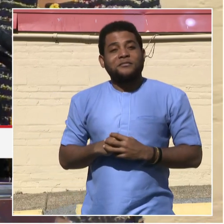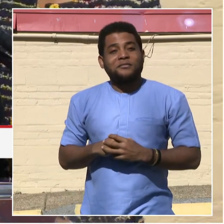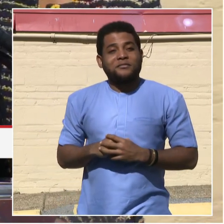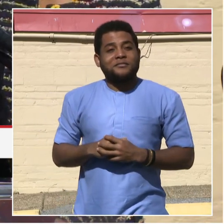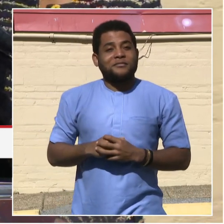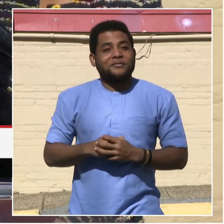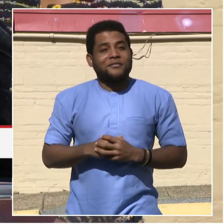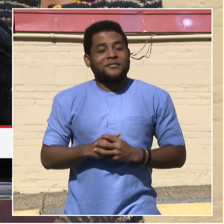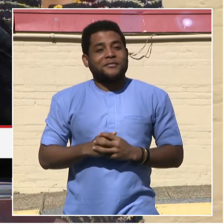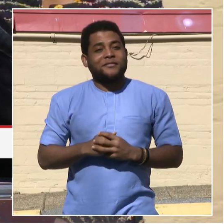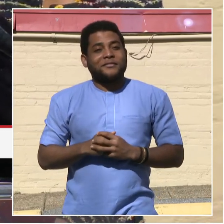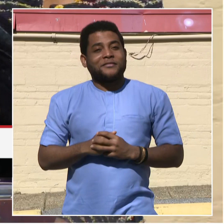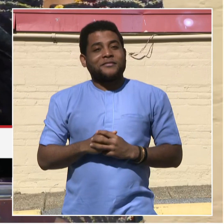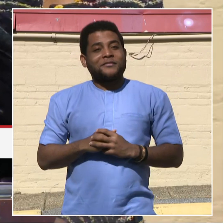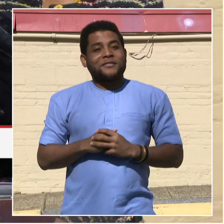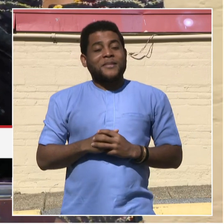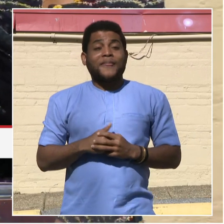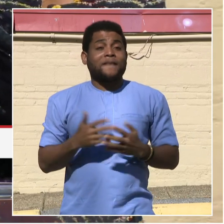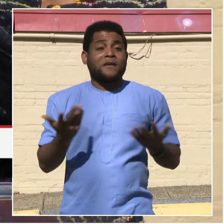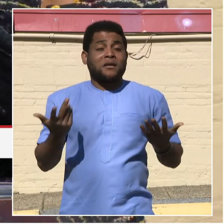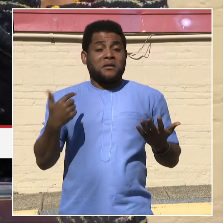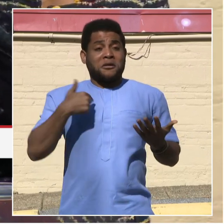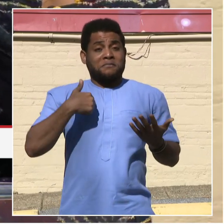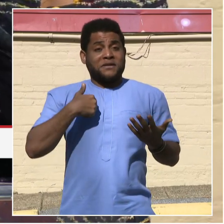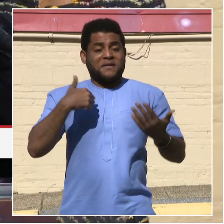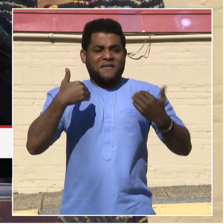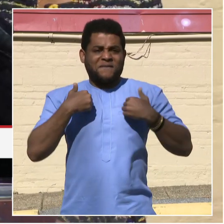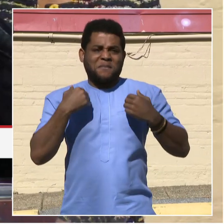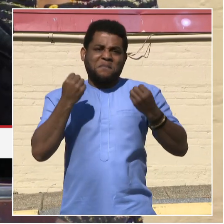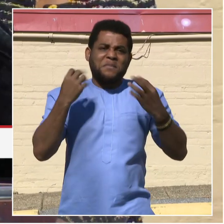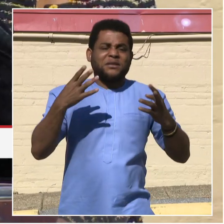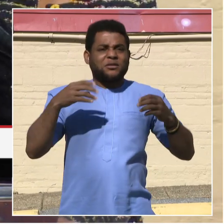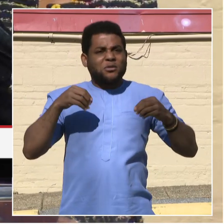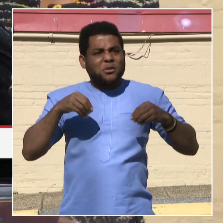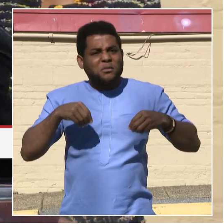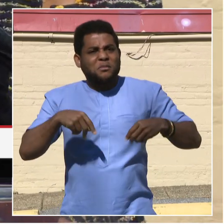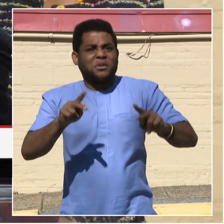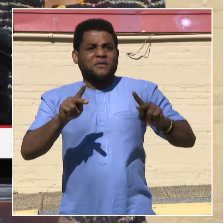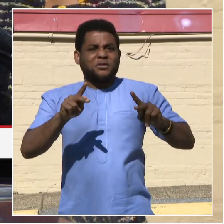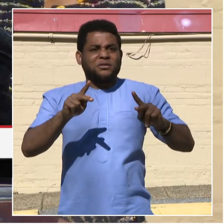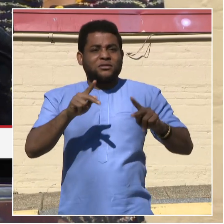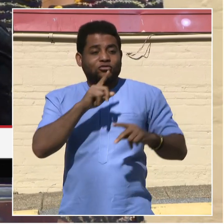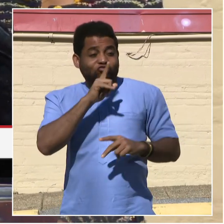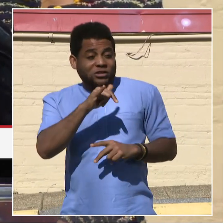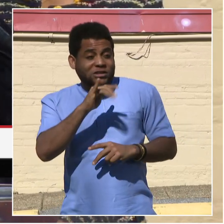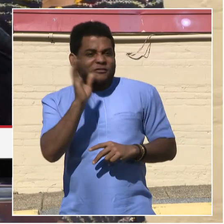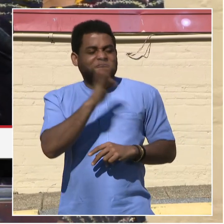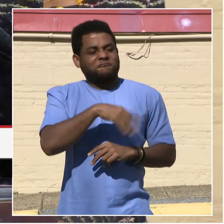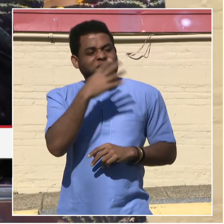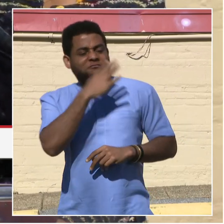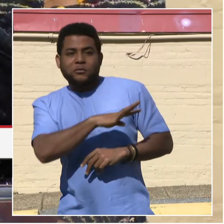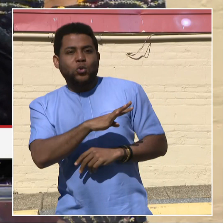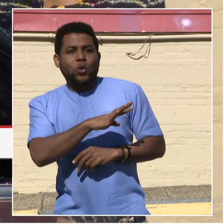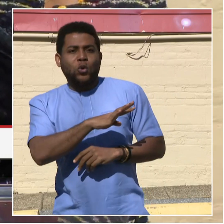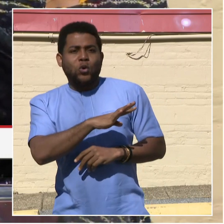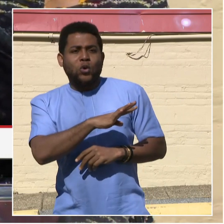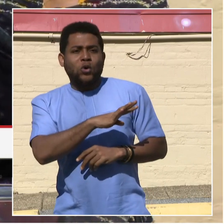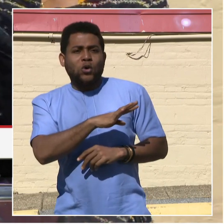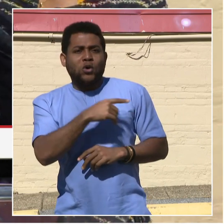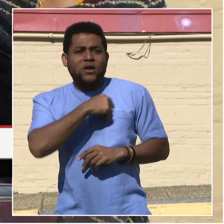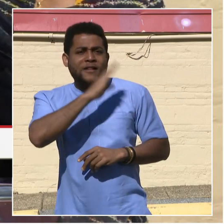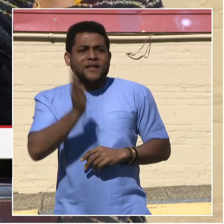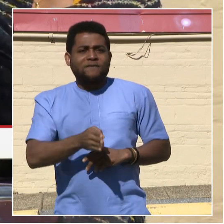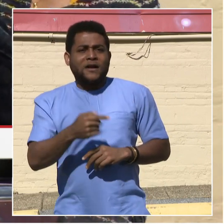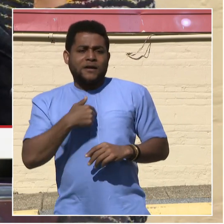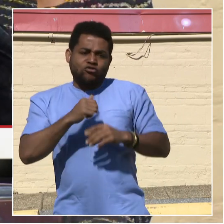I have been afforded many opportunities, none of which I take for granted. I've trained under the industry's top